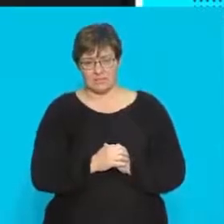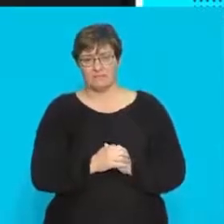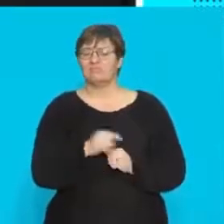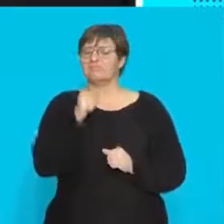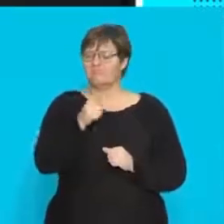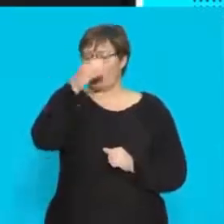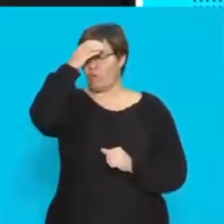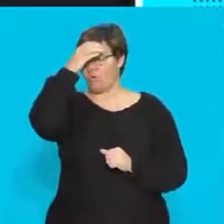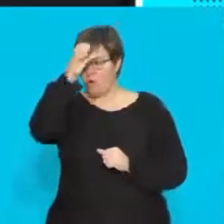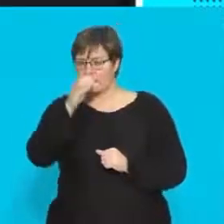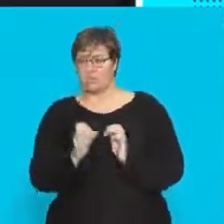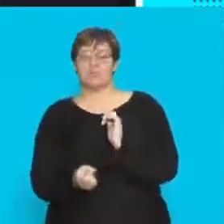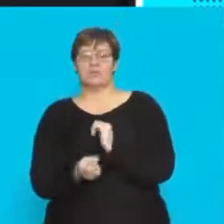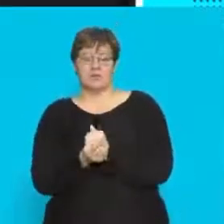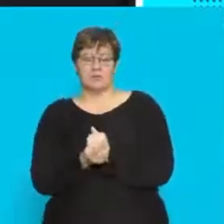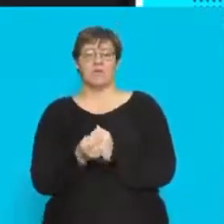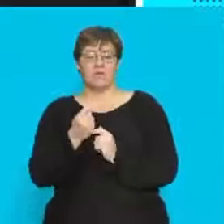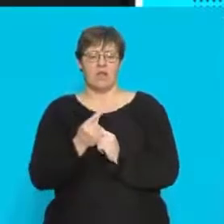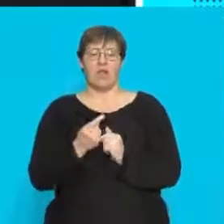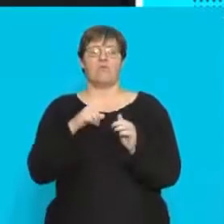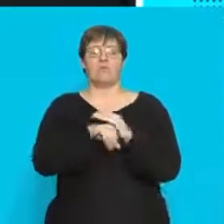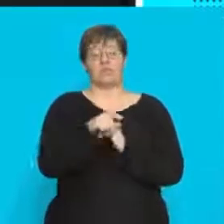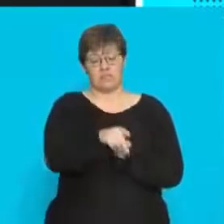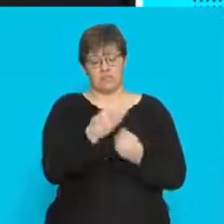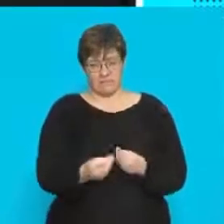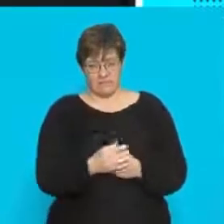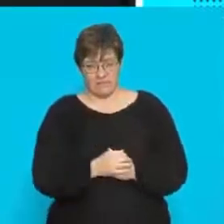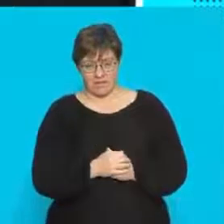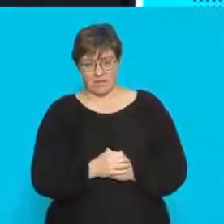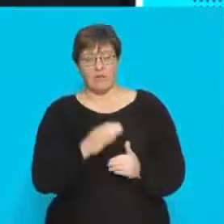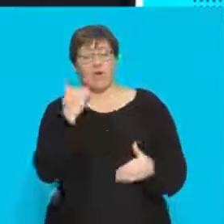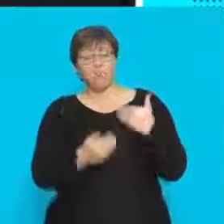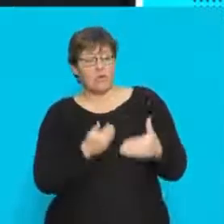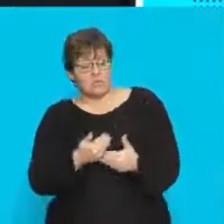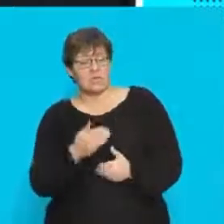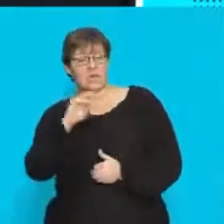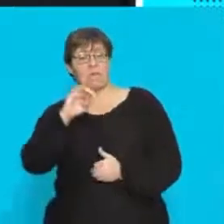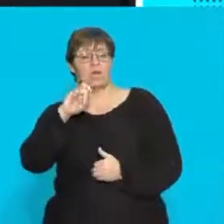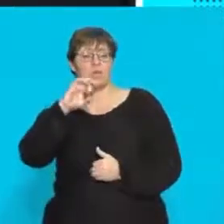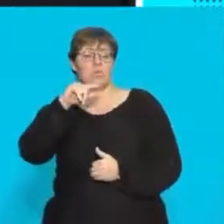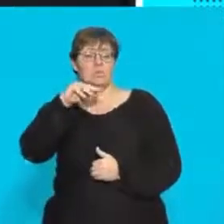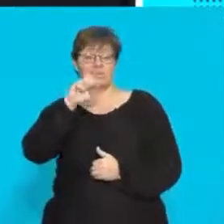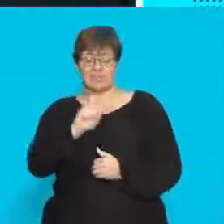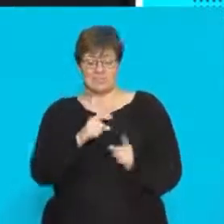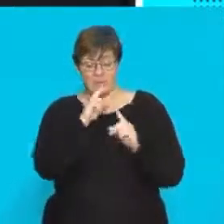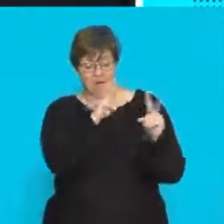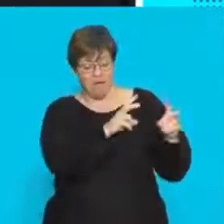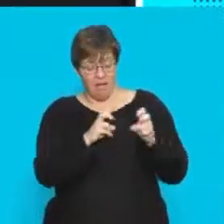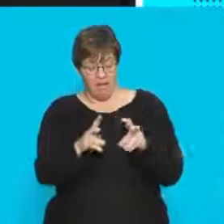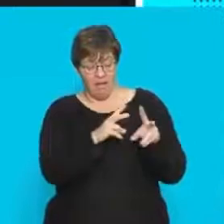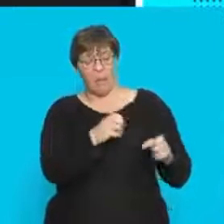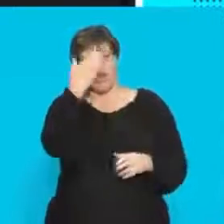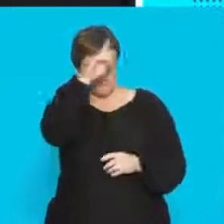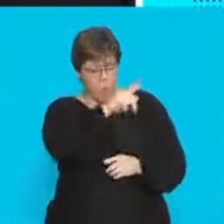right, that is where the concept is of asexual reproduction. This process of mitosis, all right,